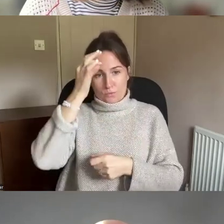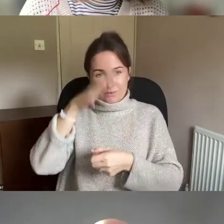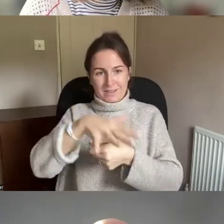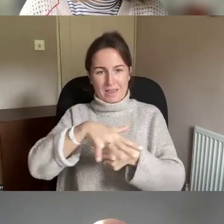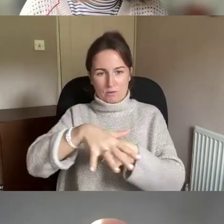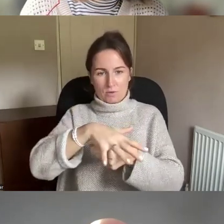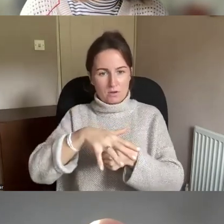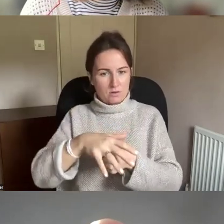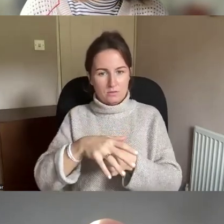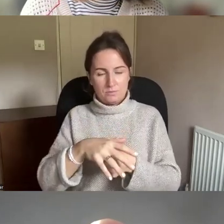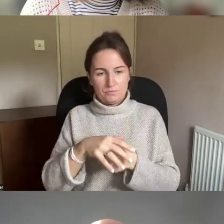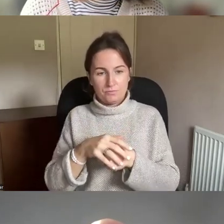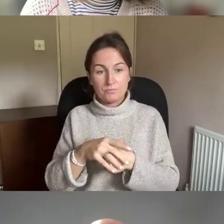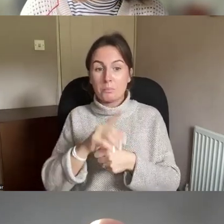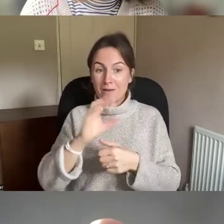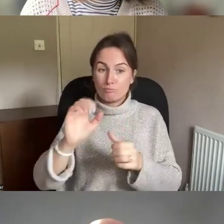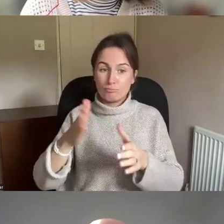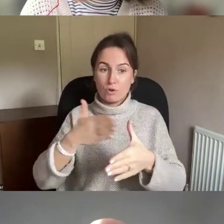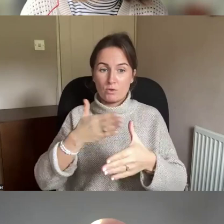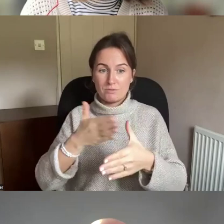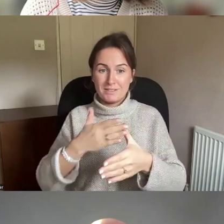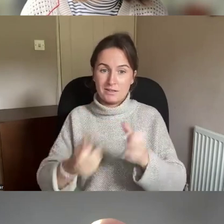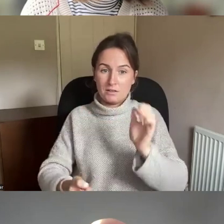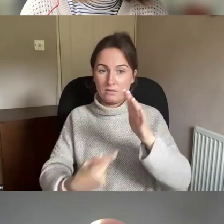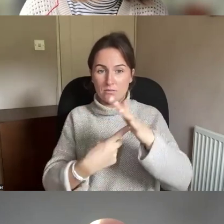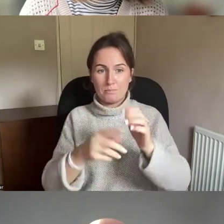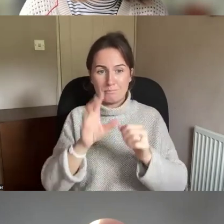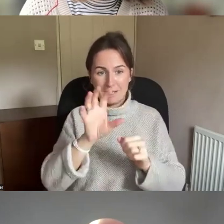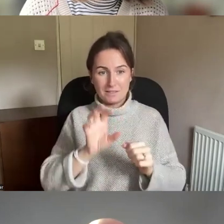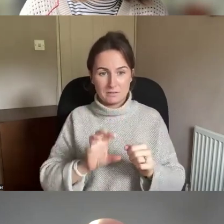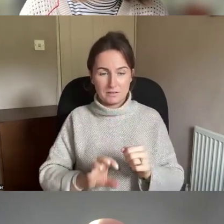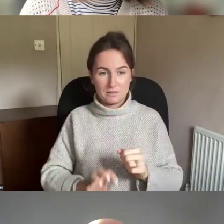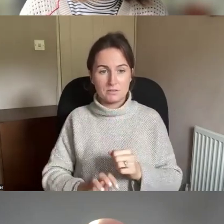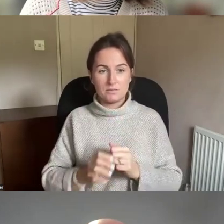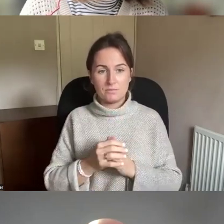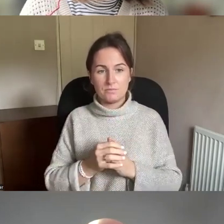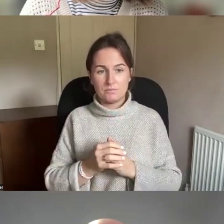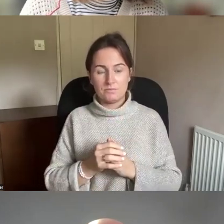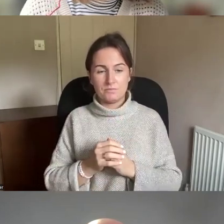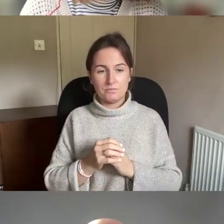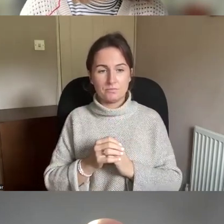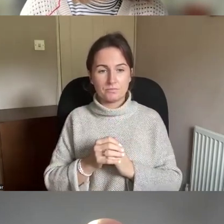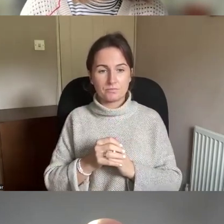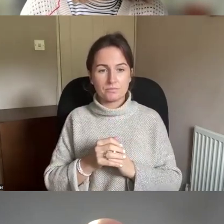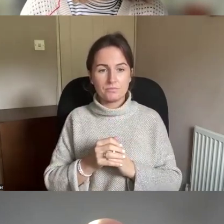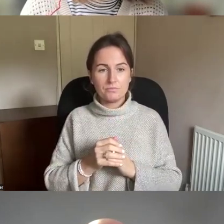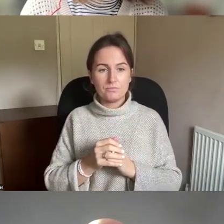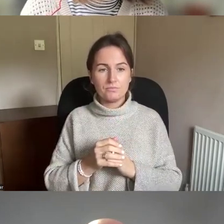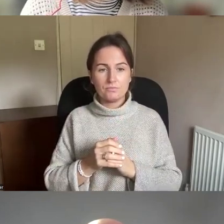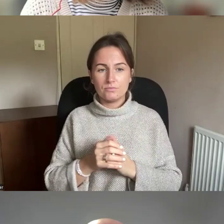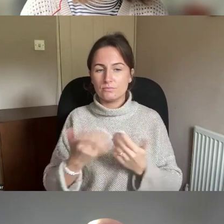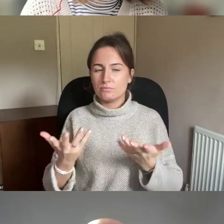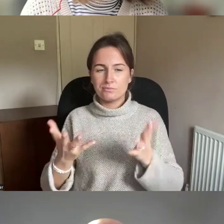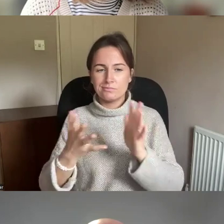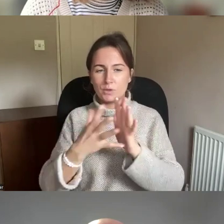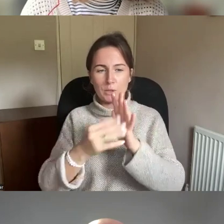But we do have priority places specifically split out. So if you clicked,